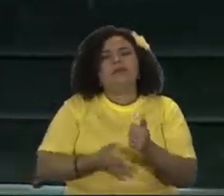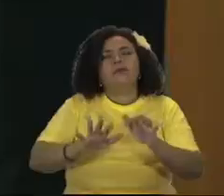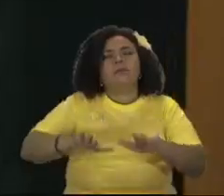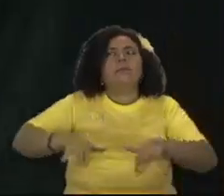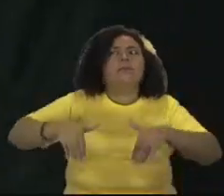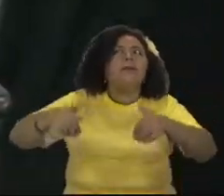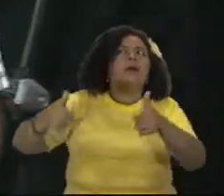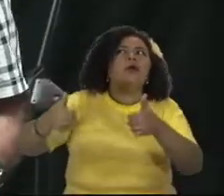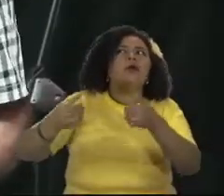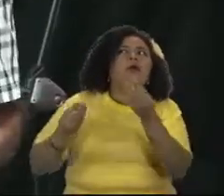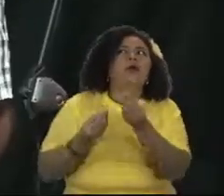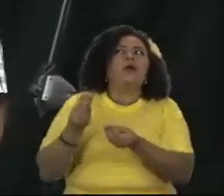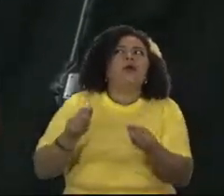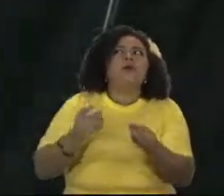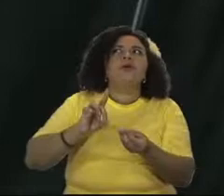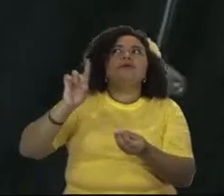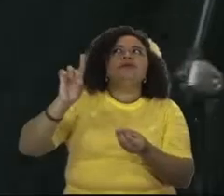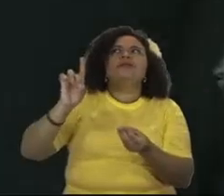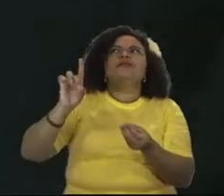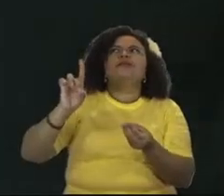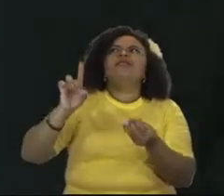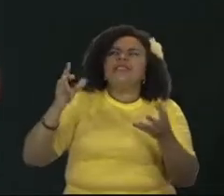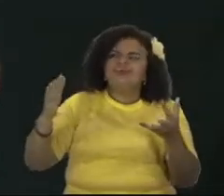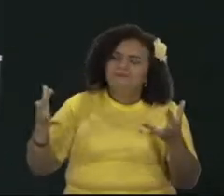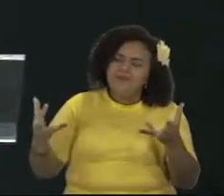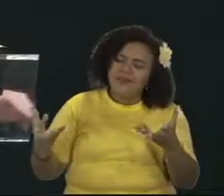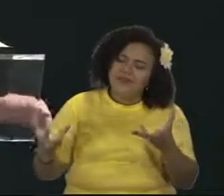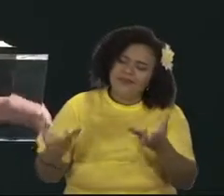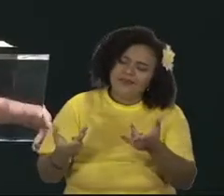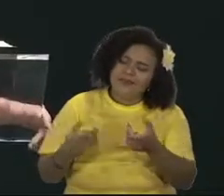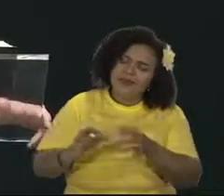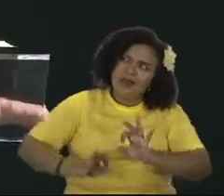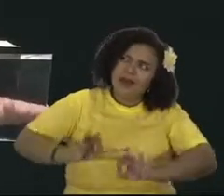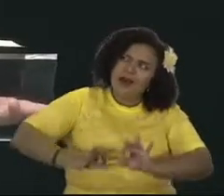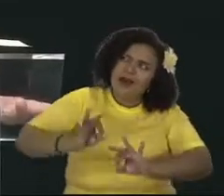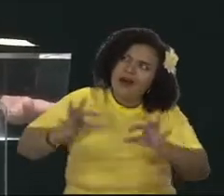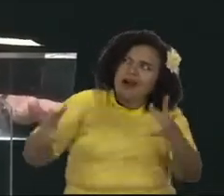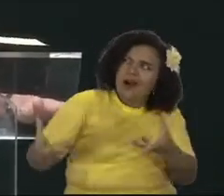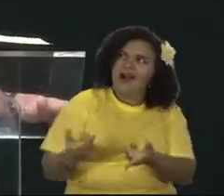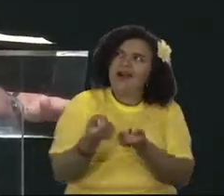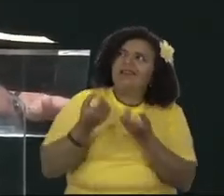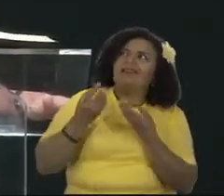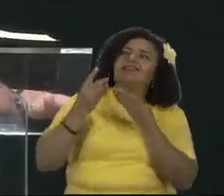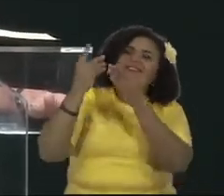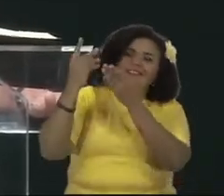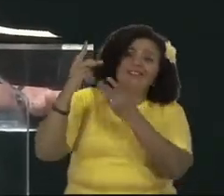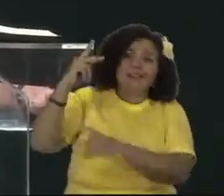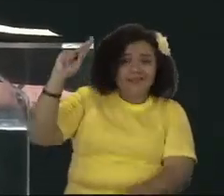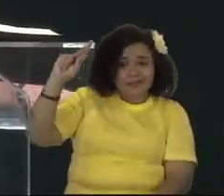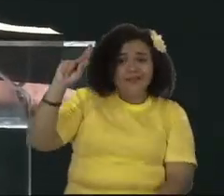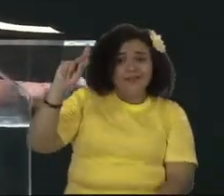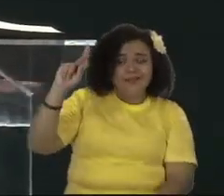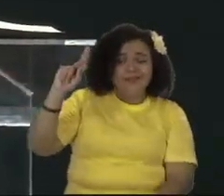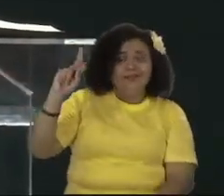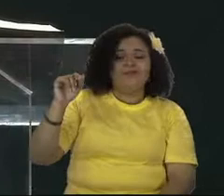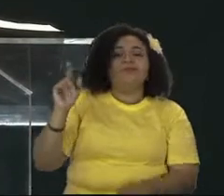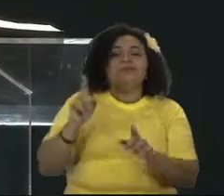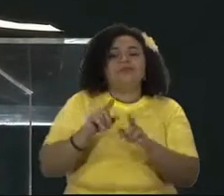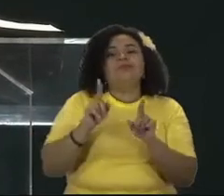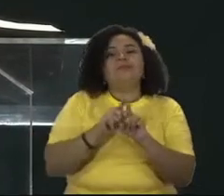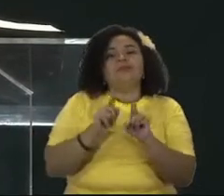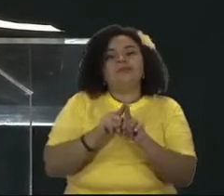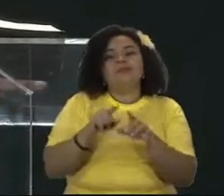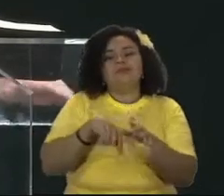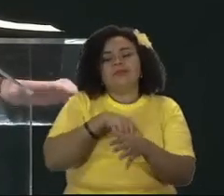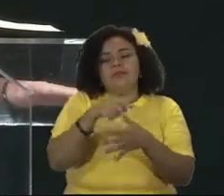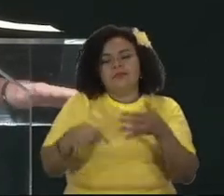striving for excellence. And our God, it is like that. And then we talked about